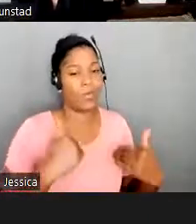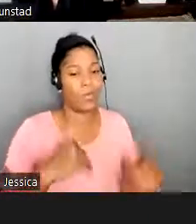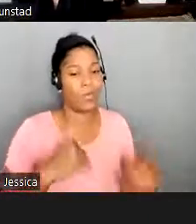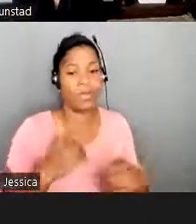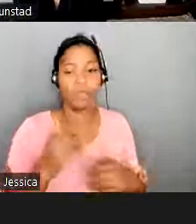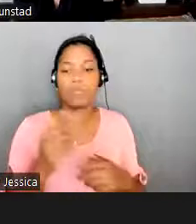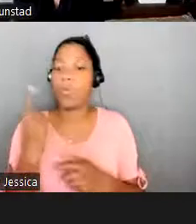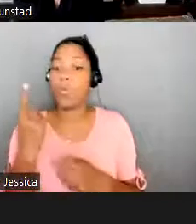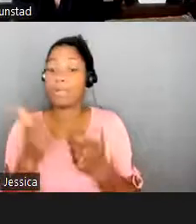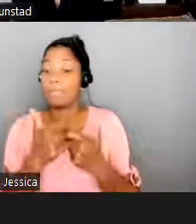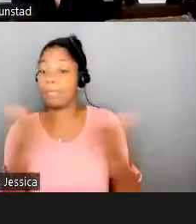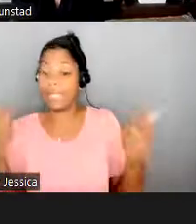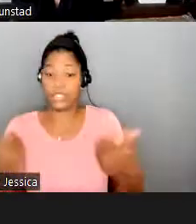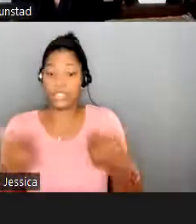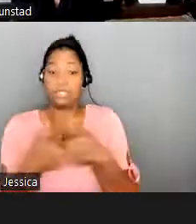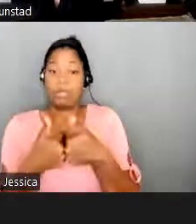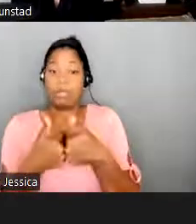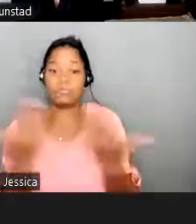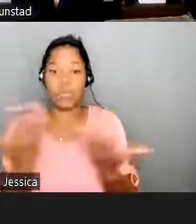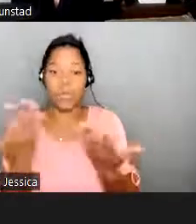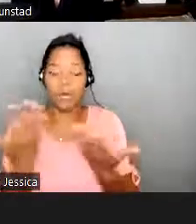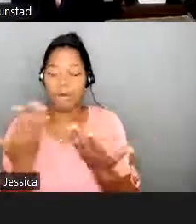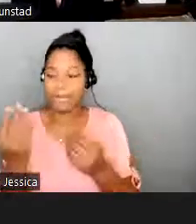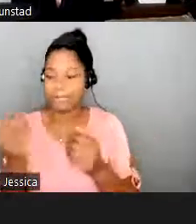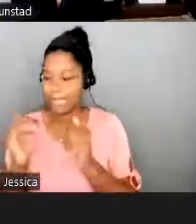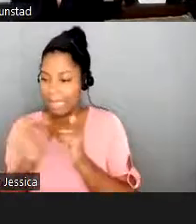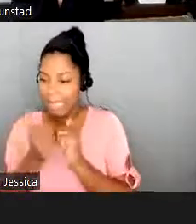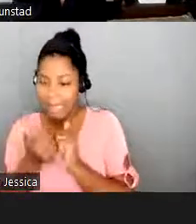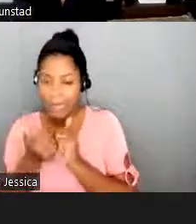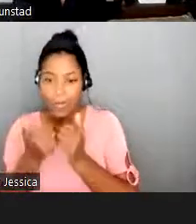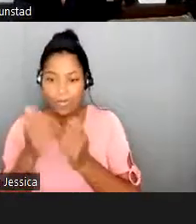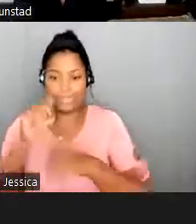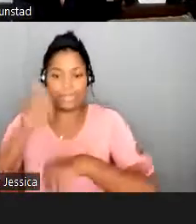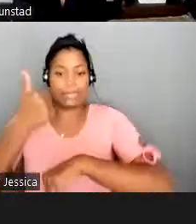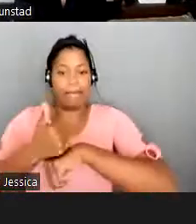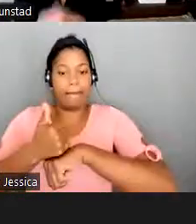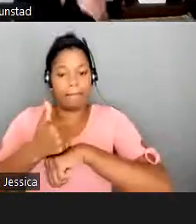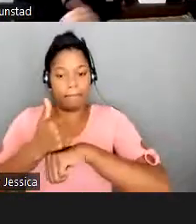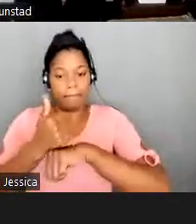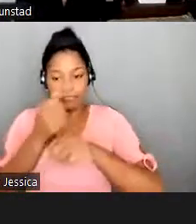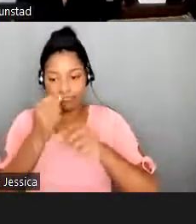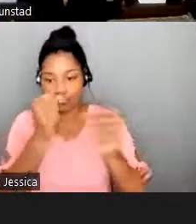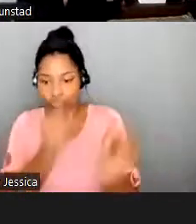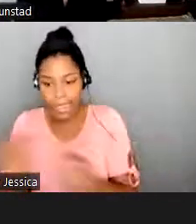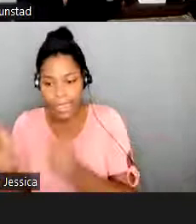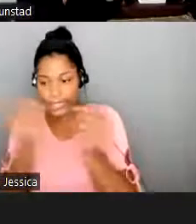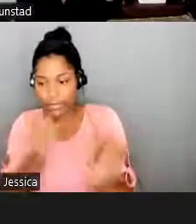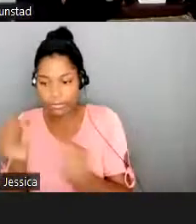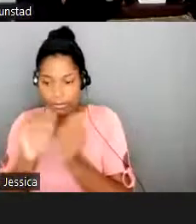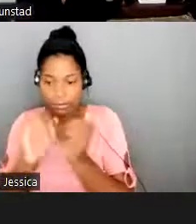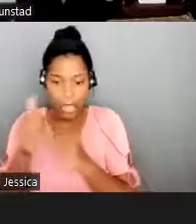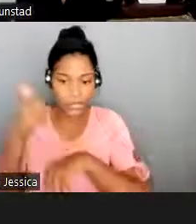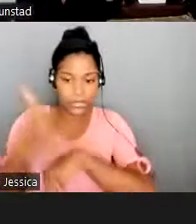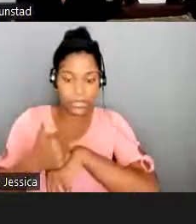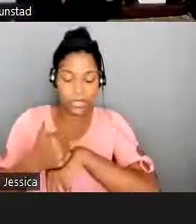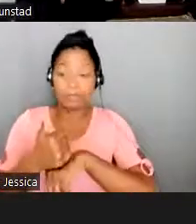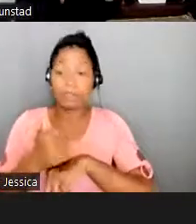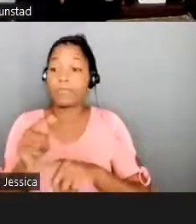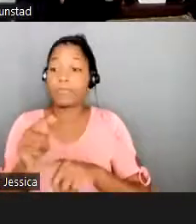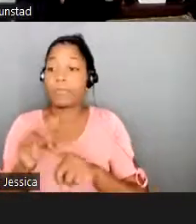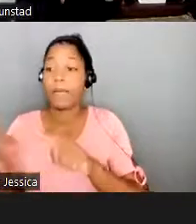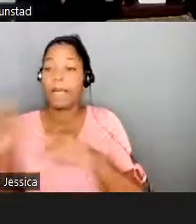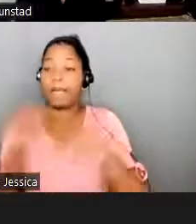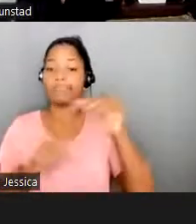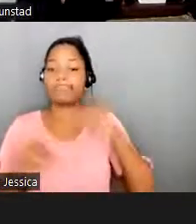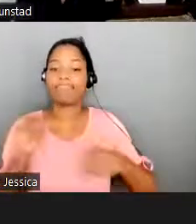is identifying effective strategies to reduce that risk. And so back to my initial